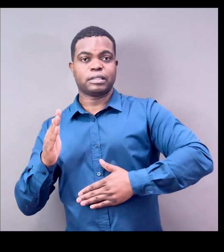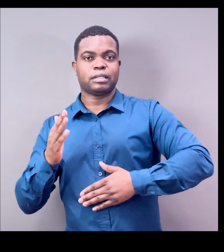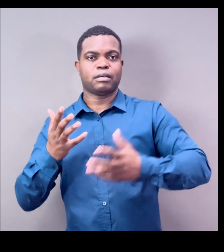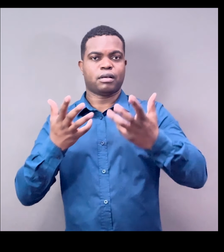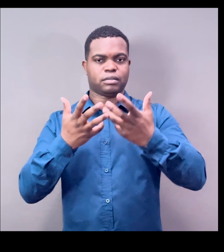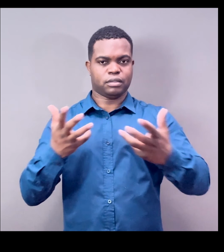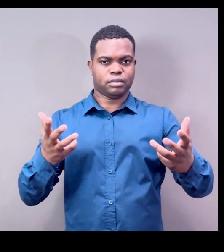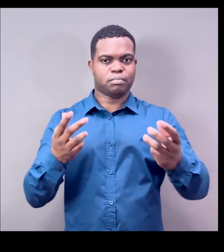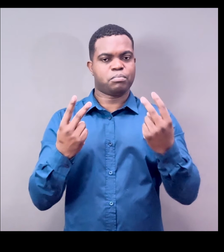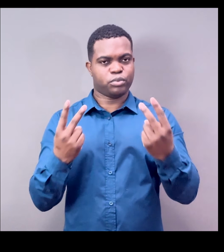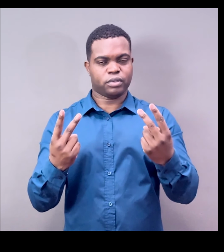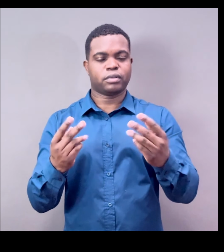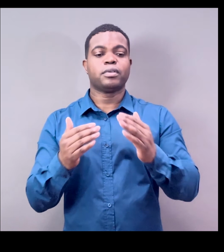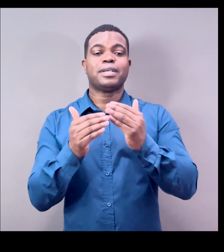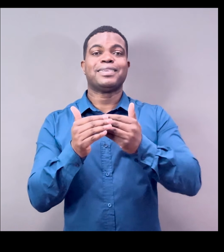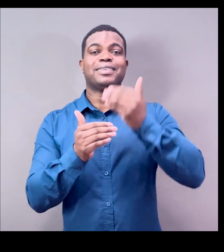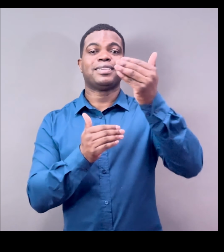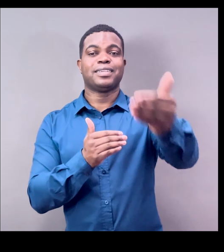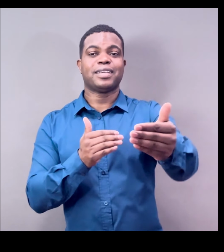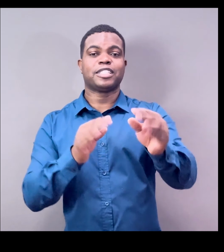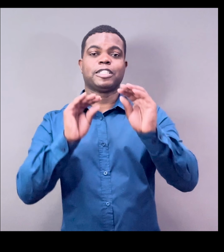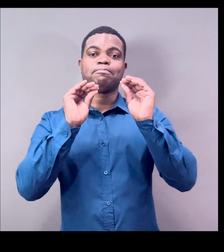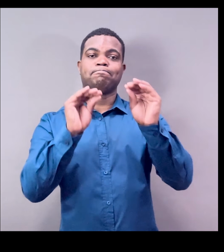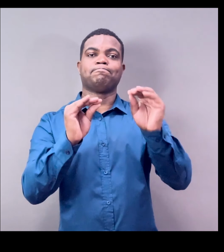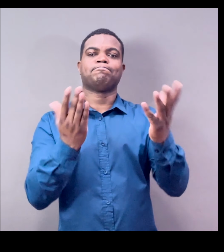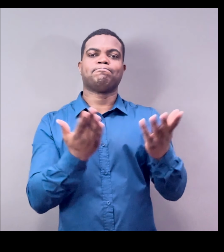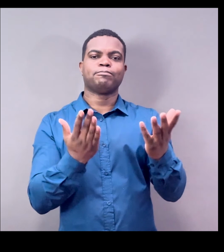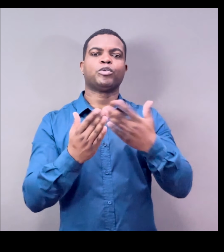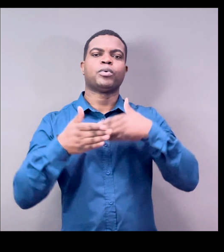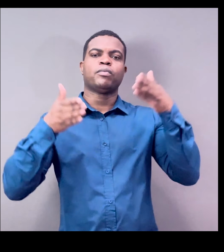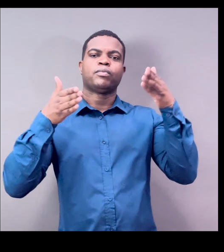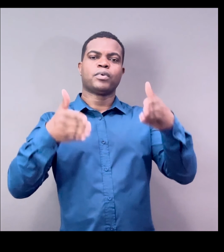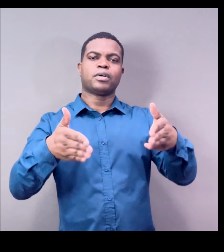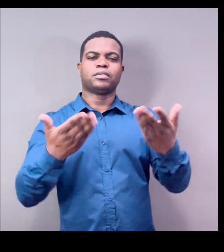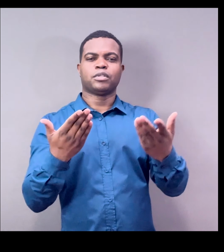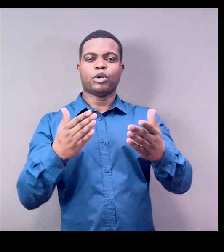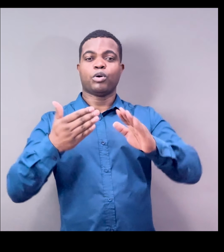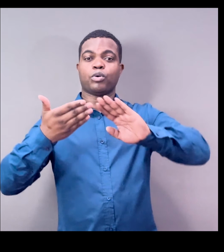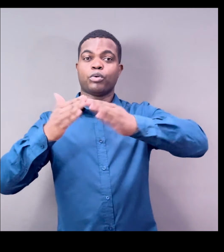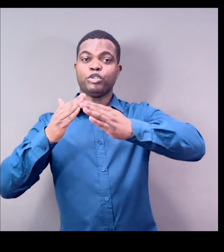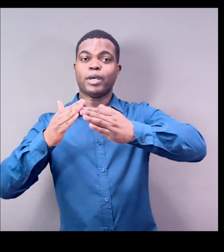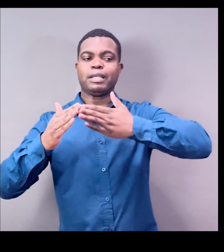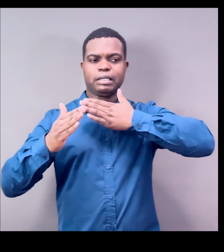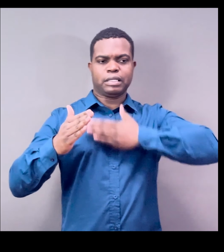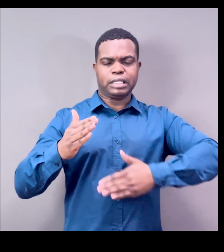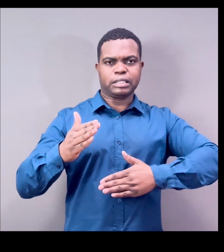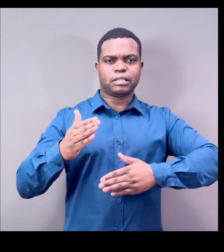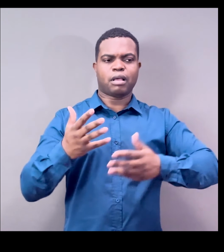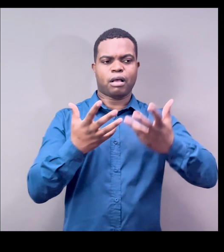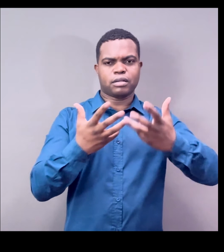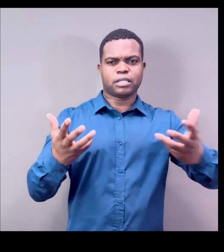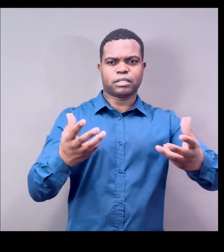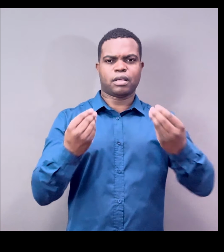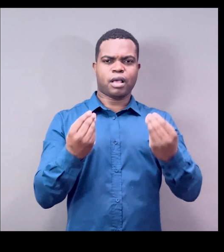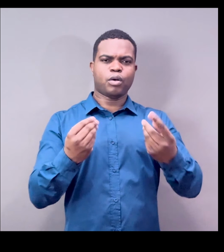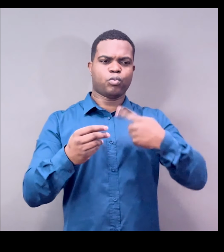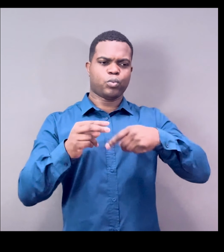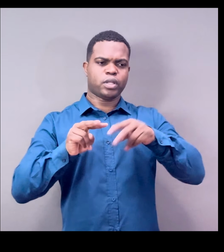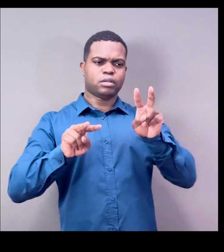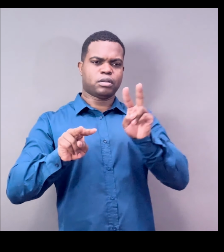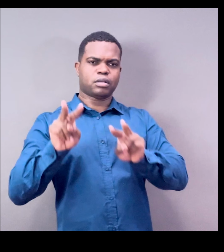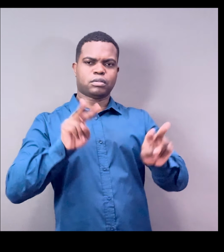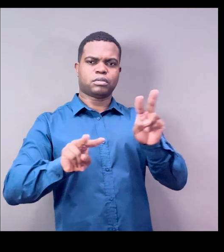assets. In the next module, we'll be talking about how you can assess community needs and